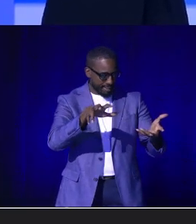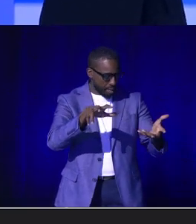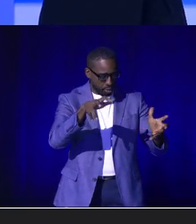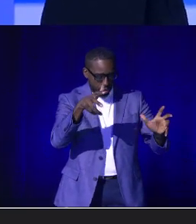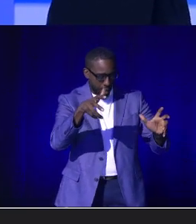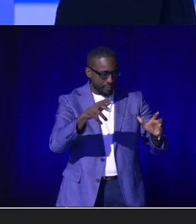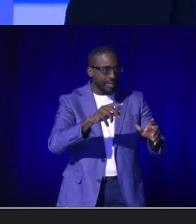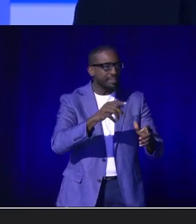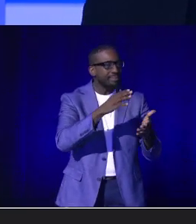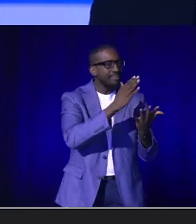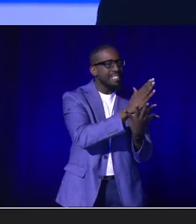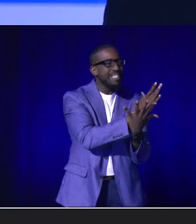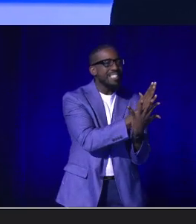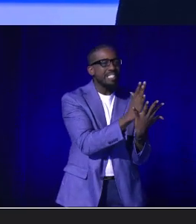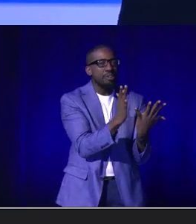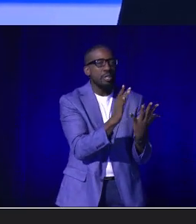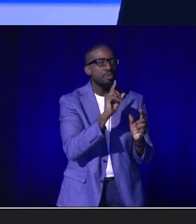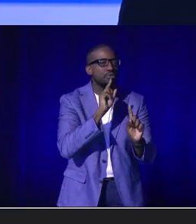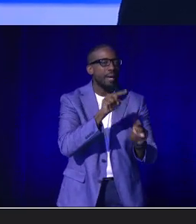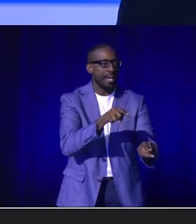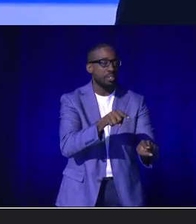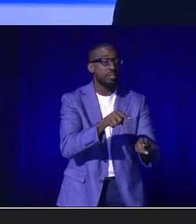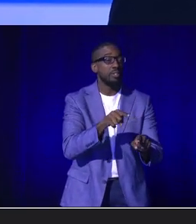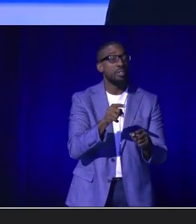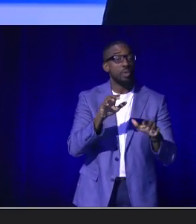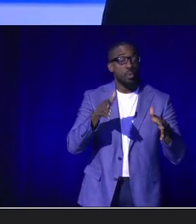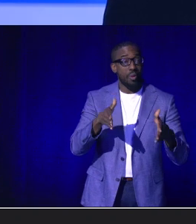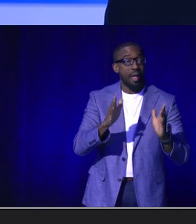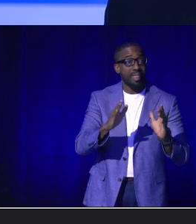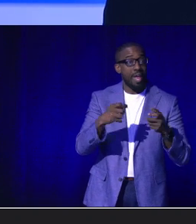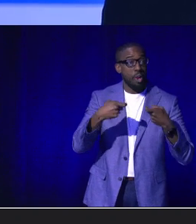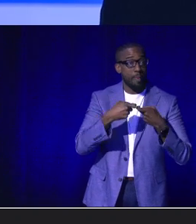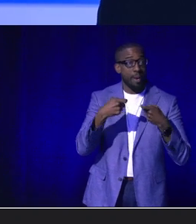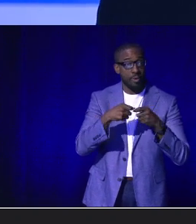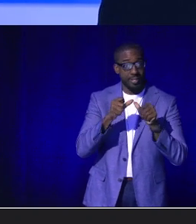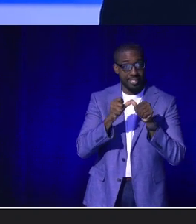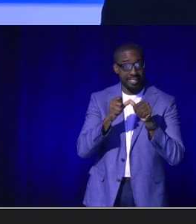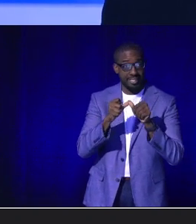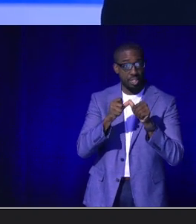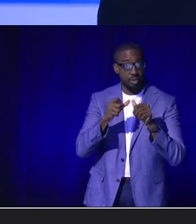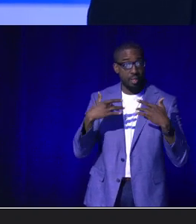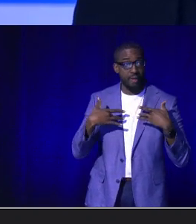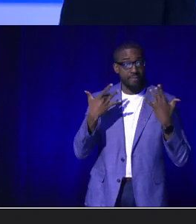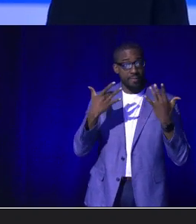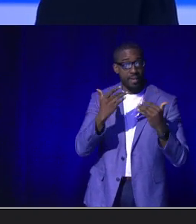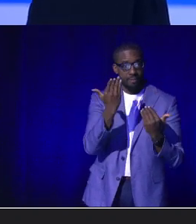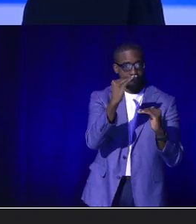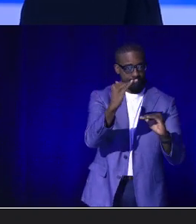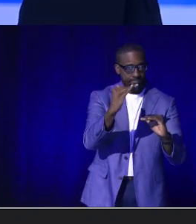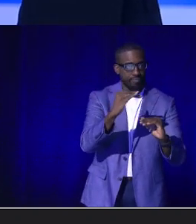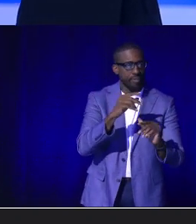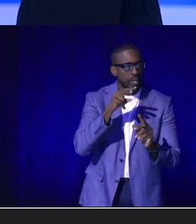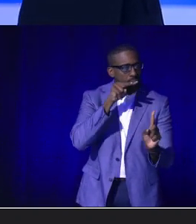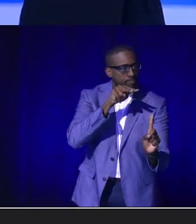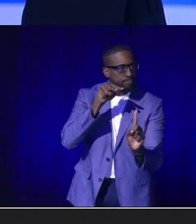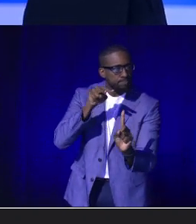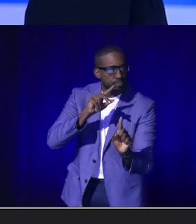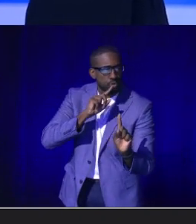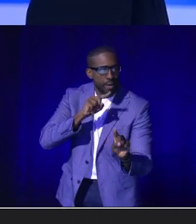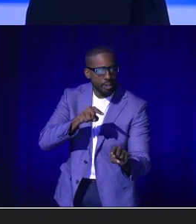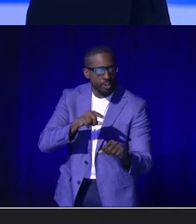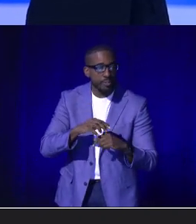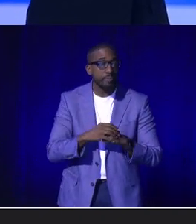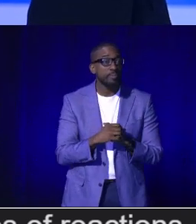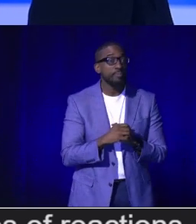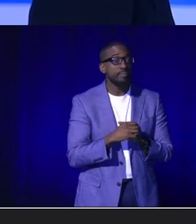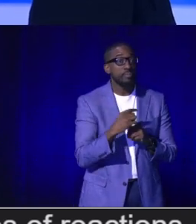of reactions. And we allow the battery to continue into this event and probe its temperature and reactions. And what we